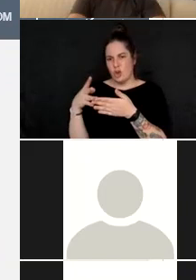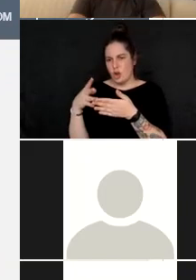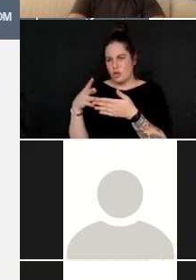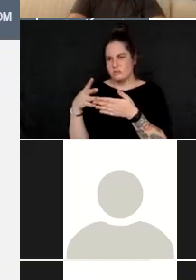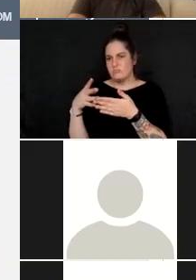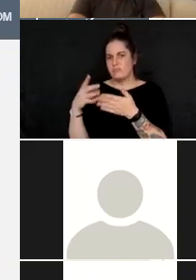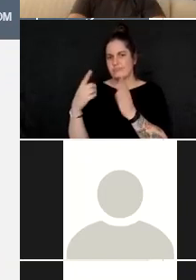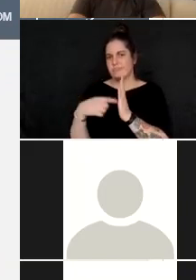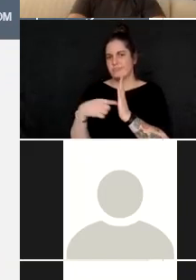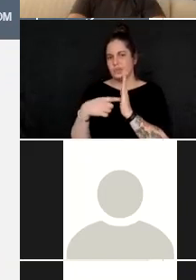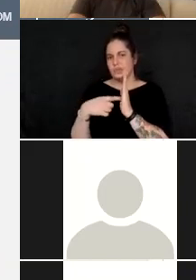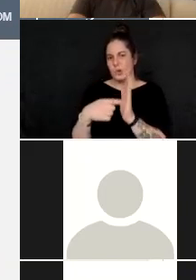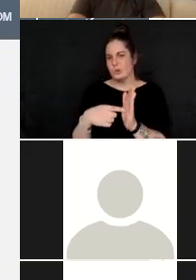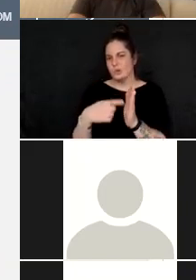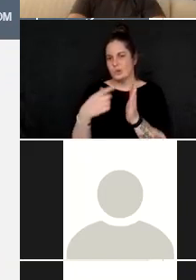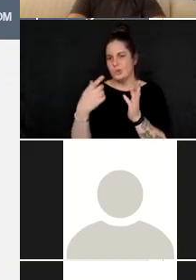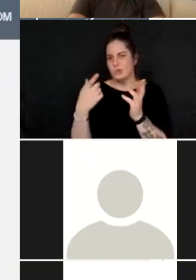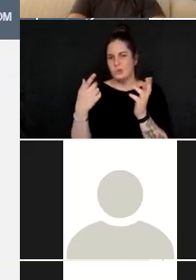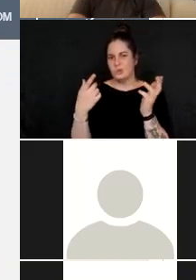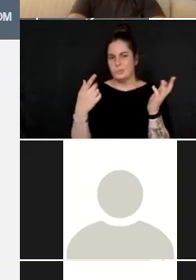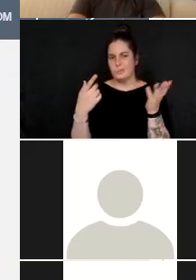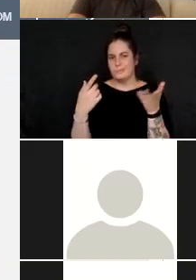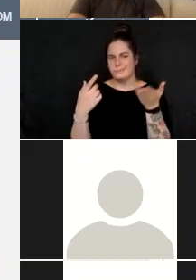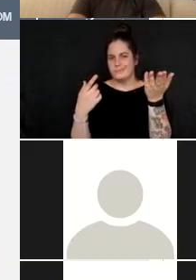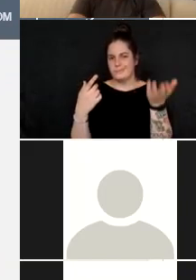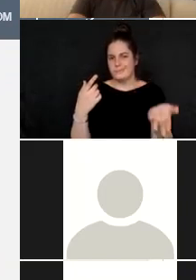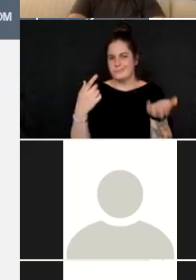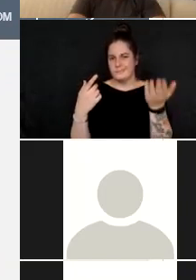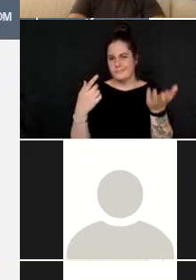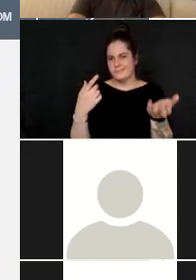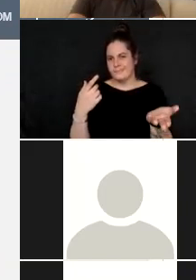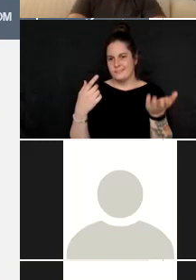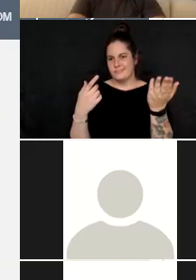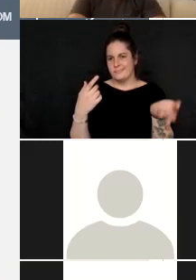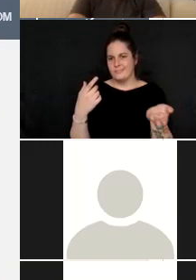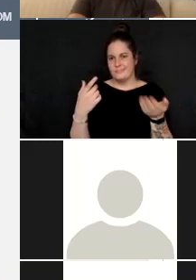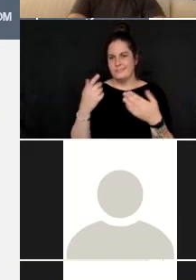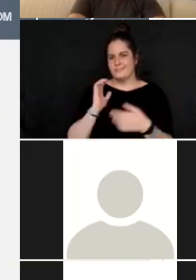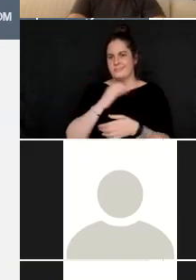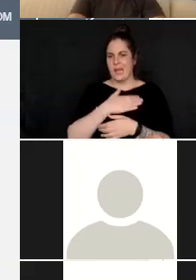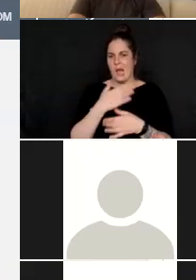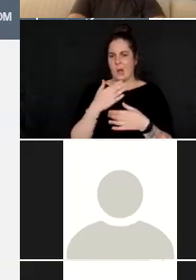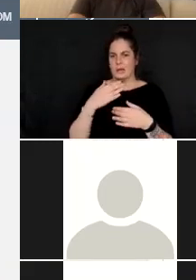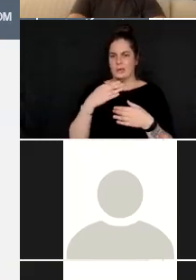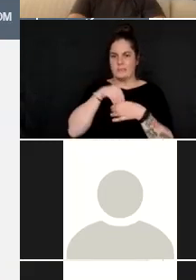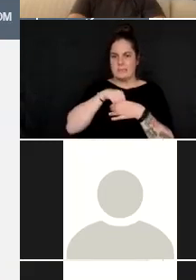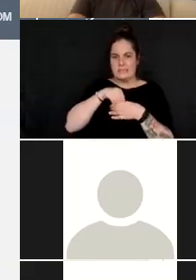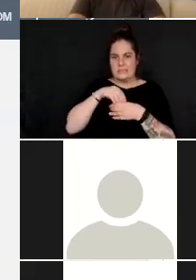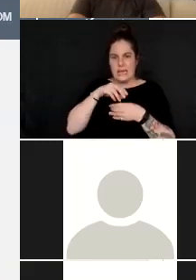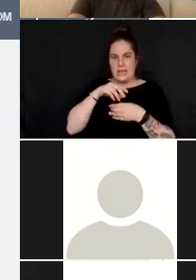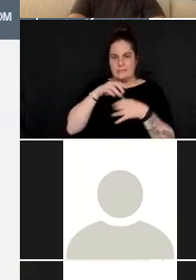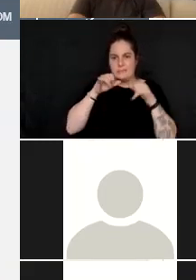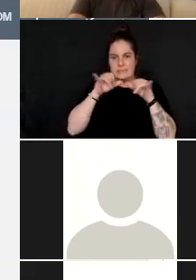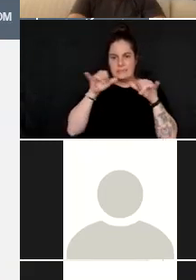lagniappe here, if you will, that shows how the metabolic rate, because that deals with the